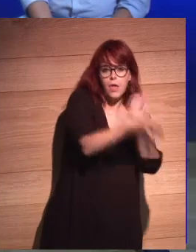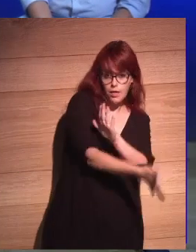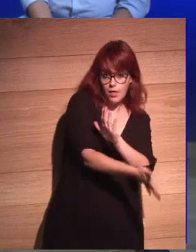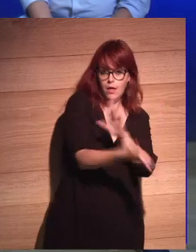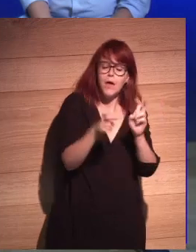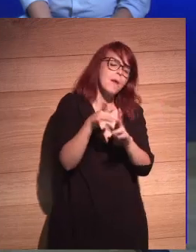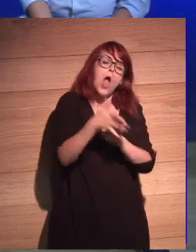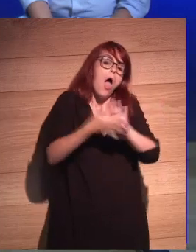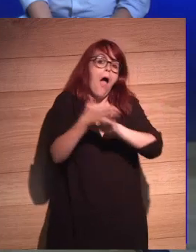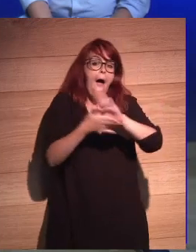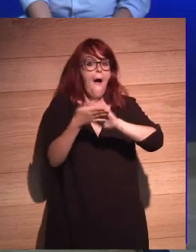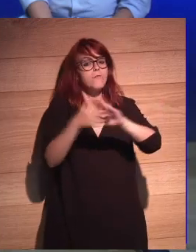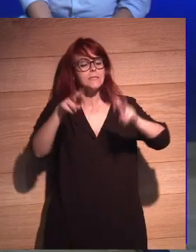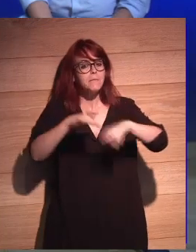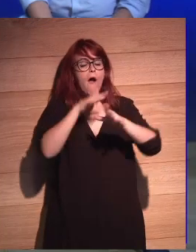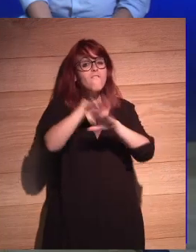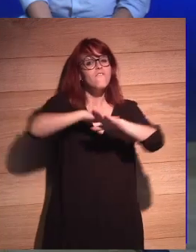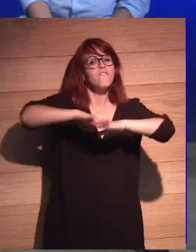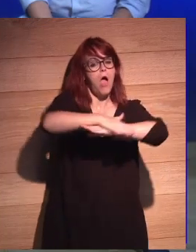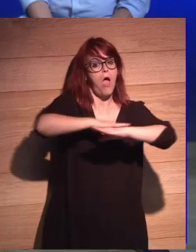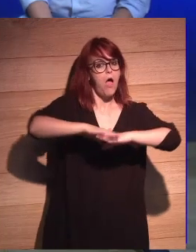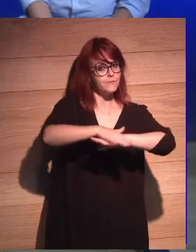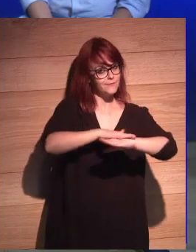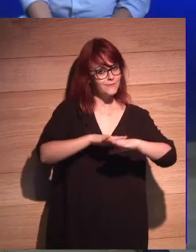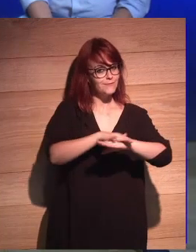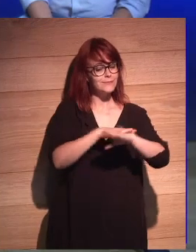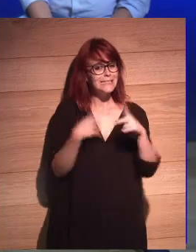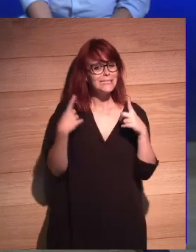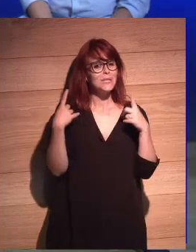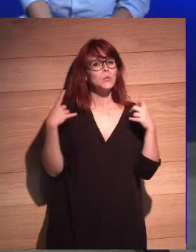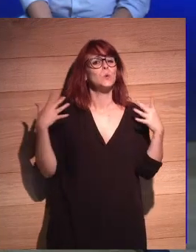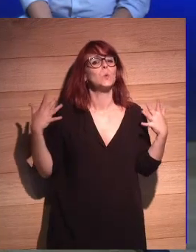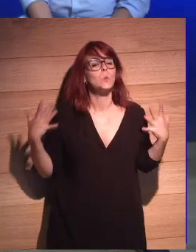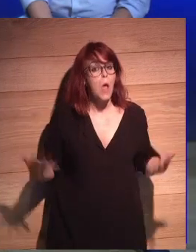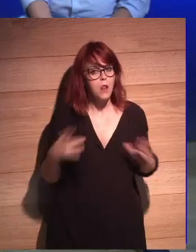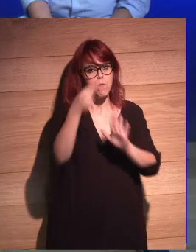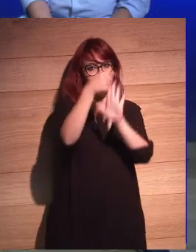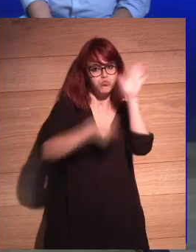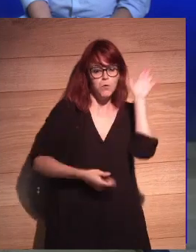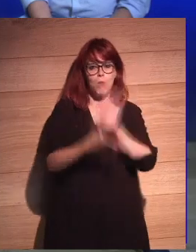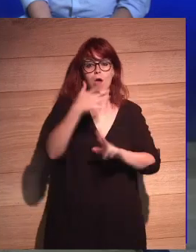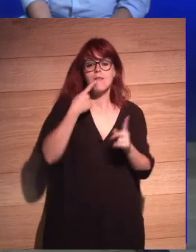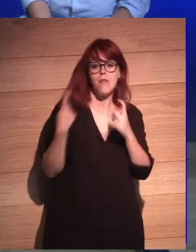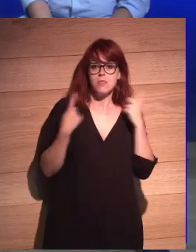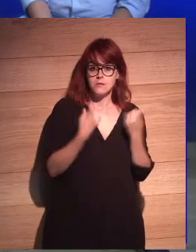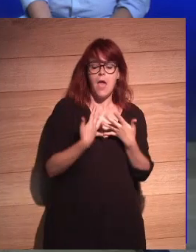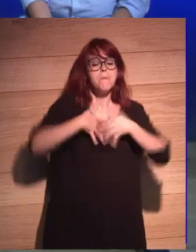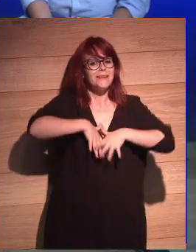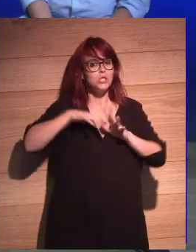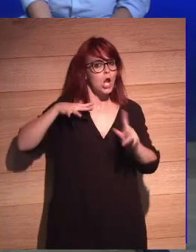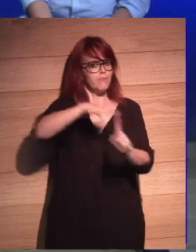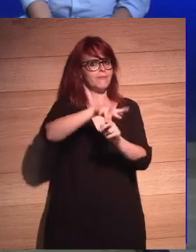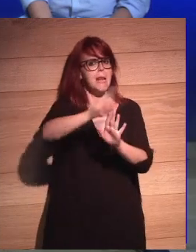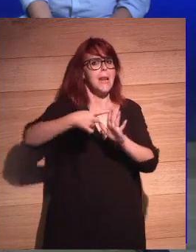about storytelling, you forget about the fundamentals to have a